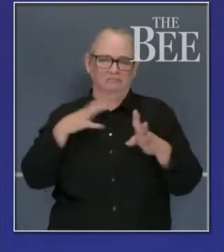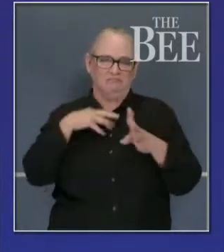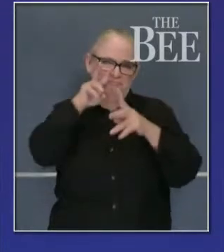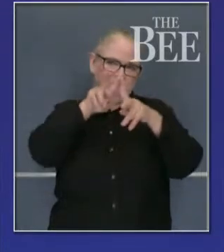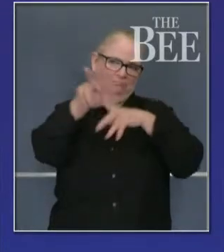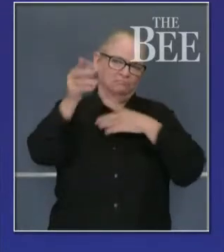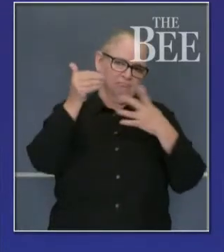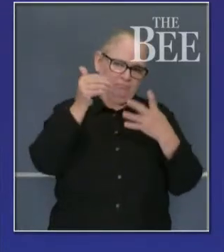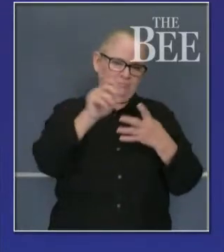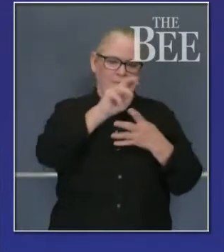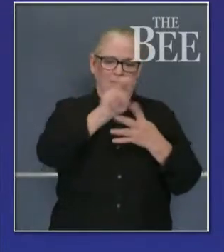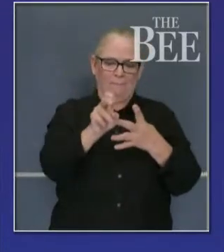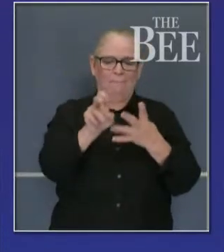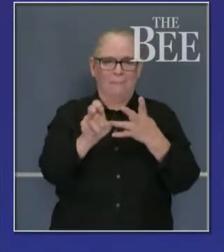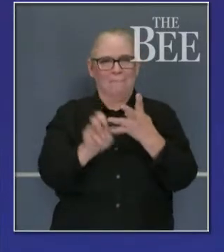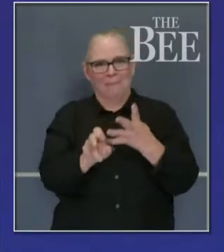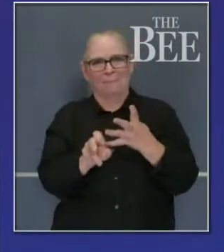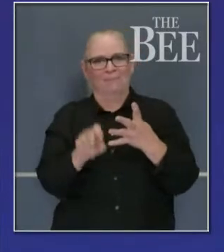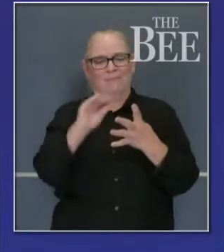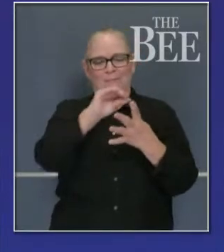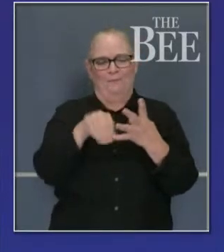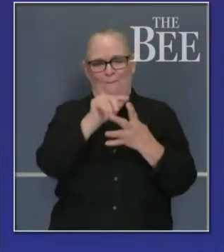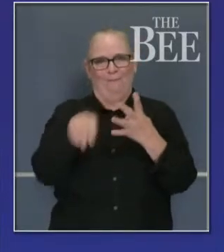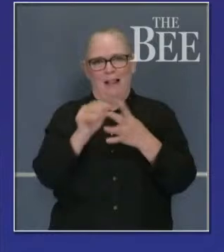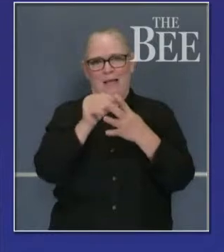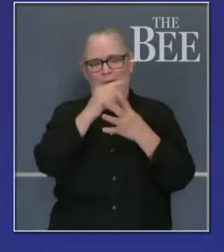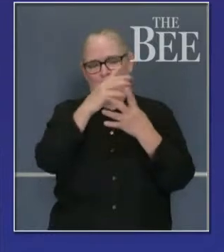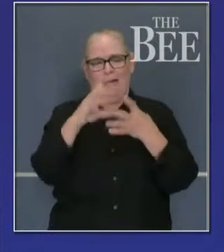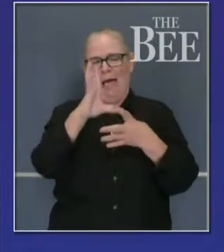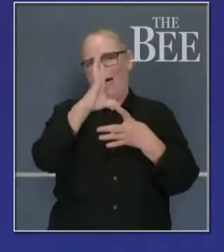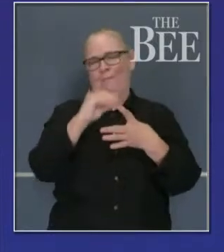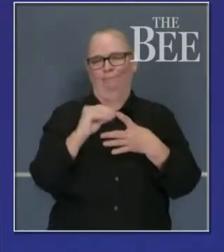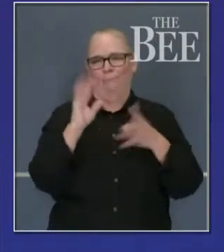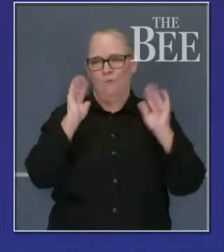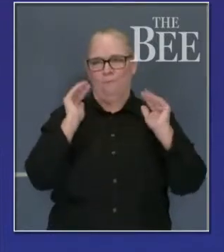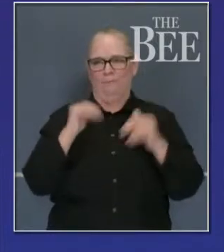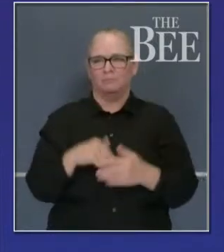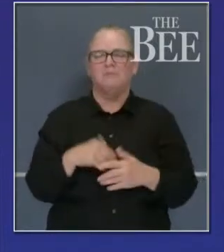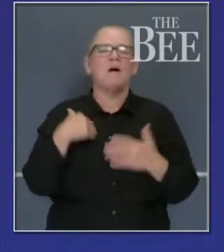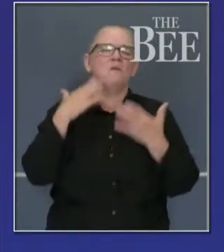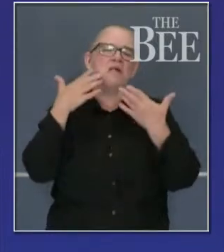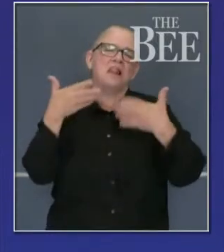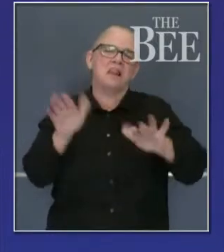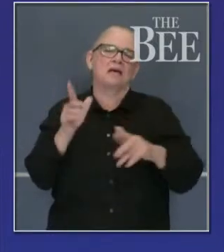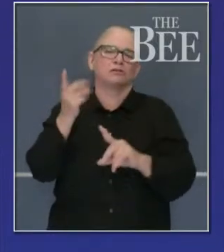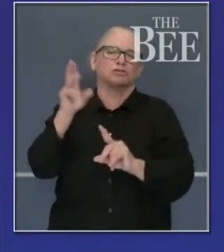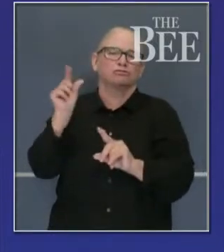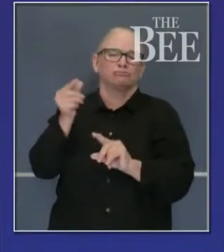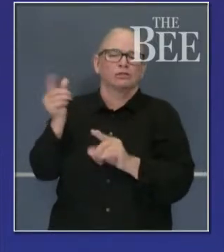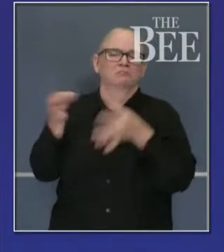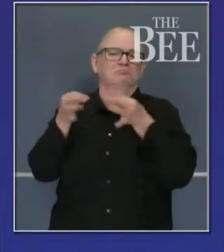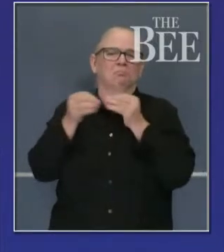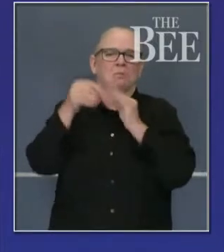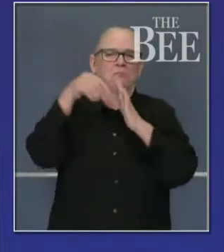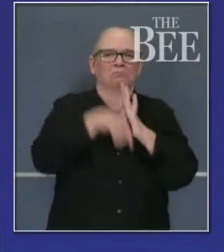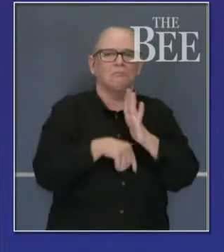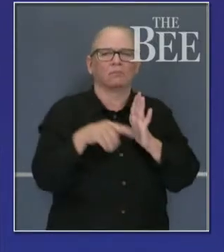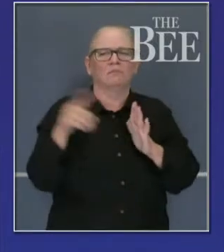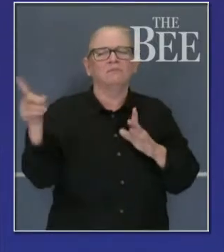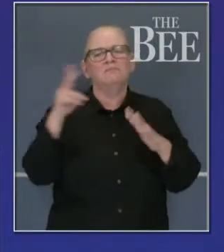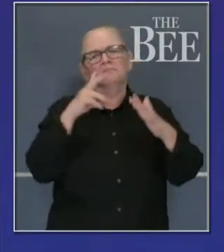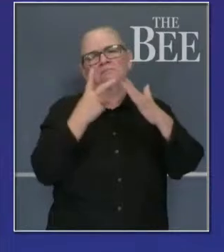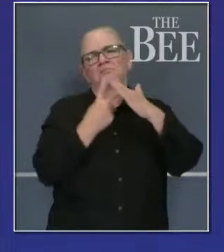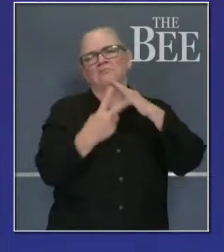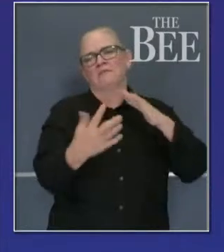tiered strategy. But Dr. Galley can talk a little bit more about where he sees things going as it relates to these different